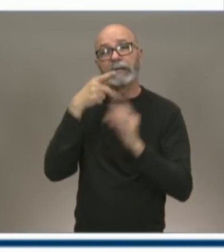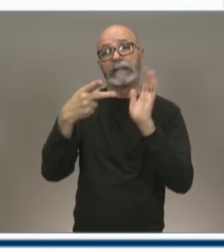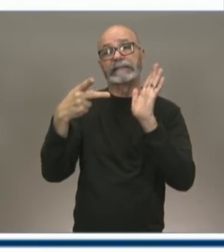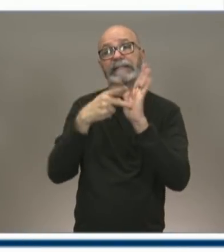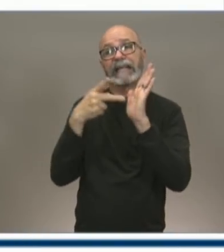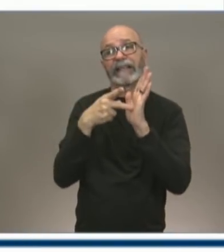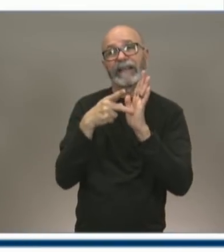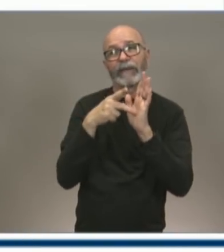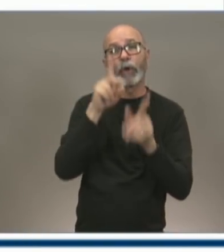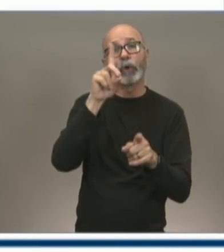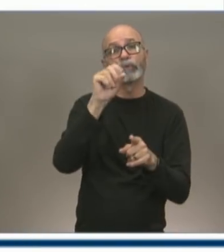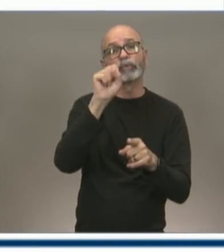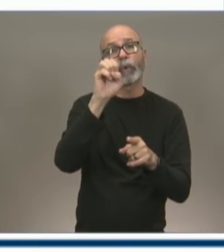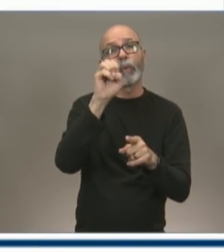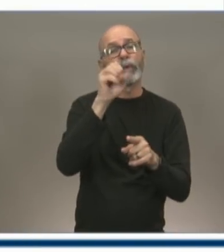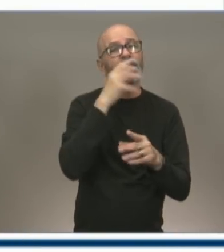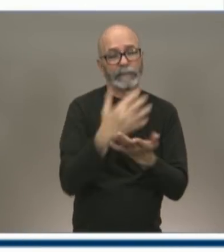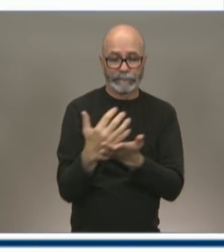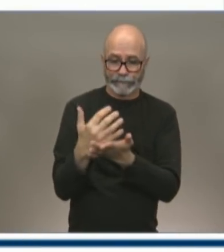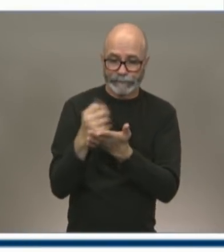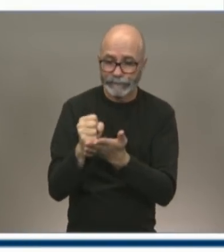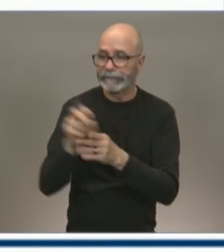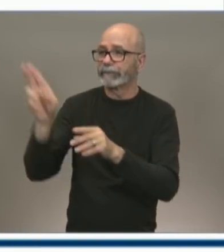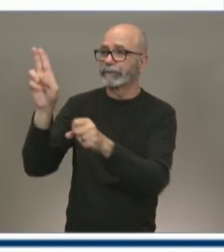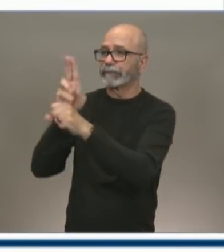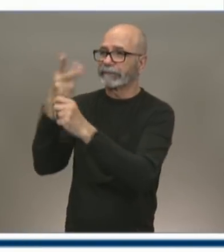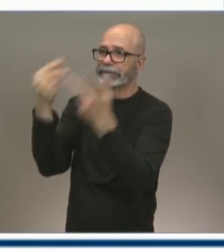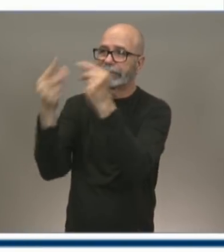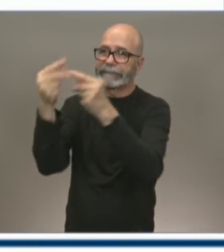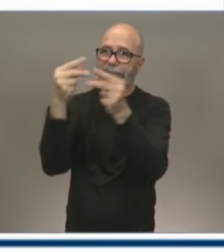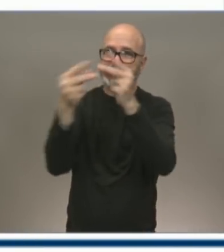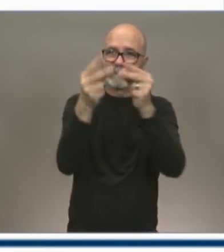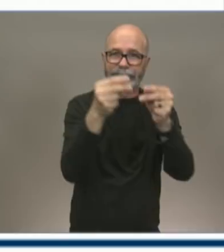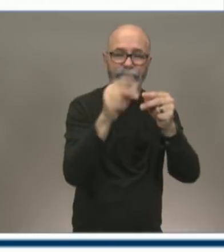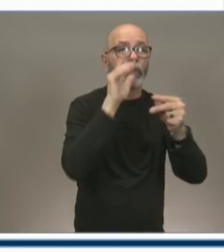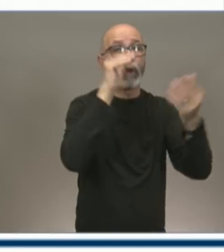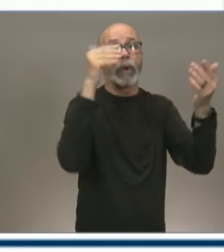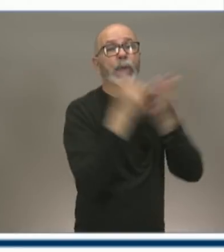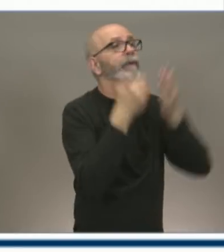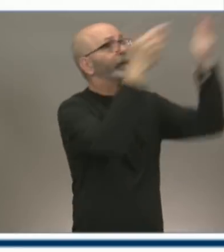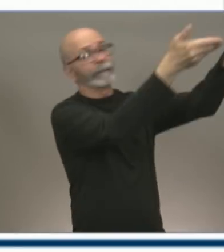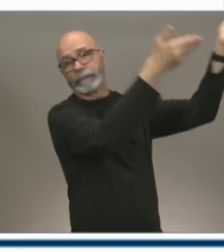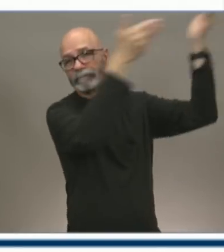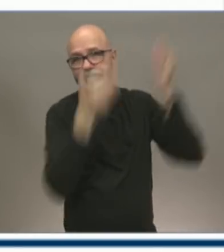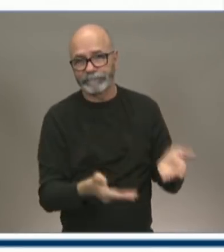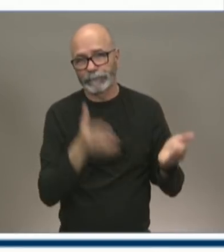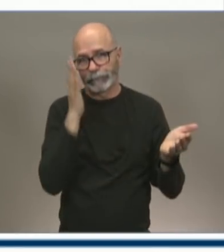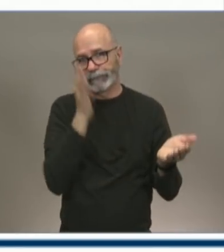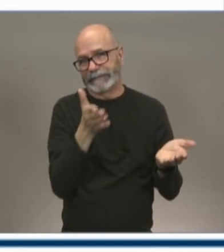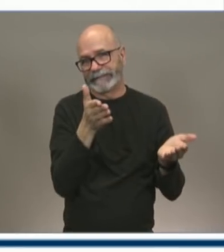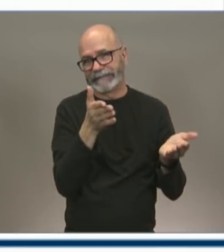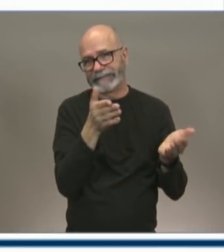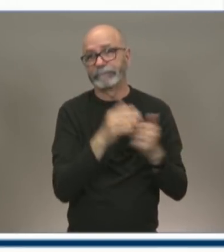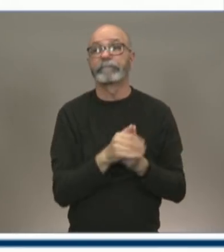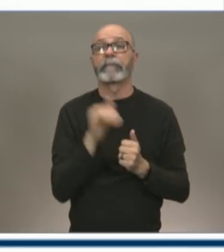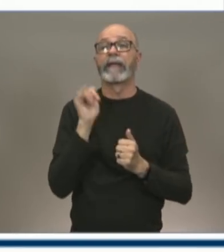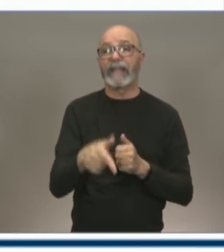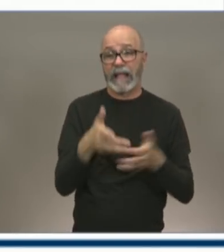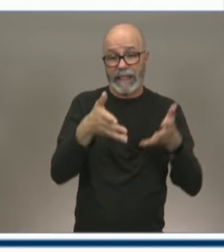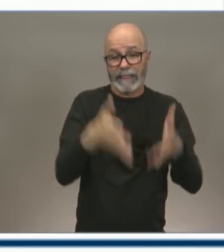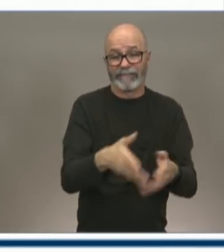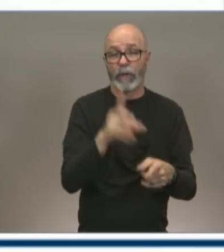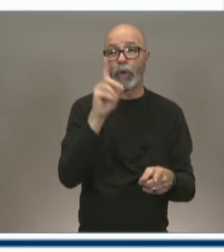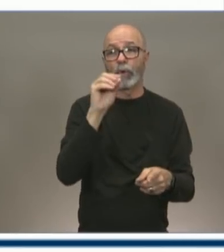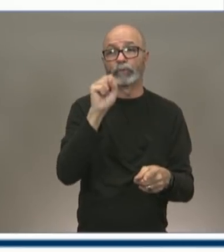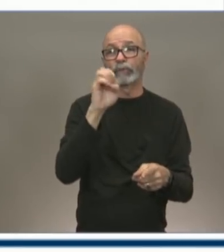have as we wait for new supply. We will continue to use what we have, including the doses reserved for the second shot. The